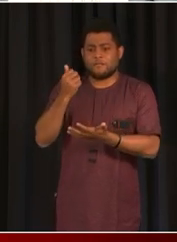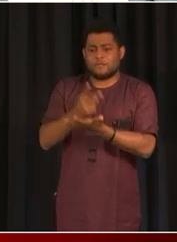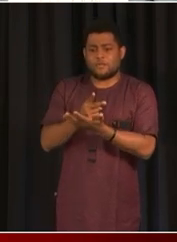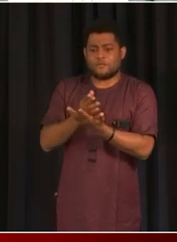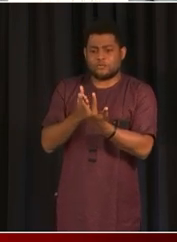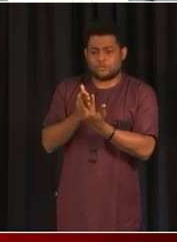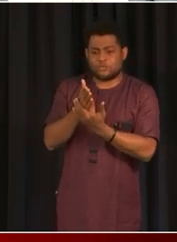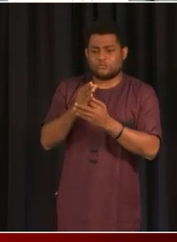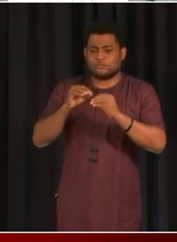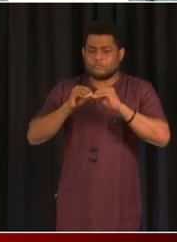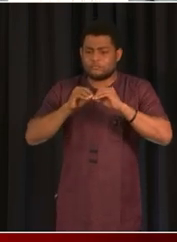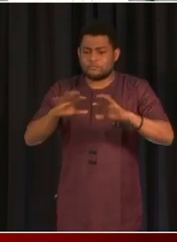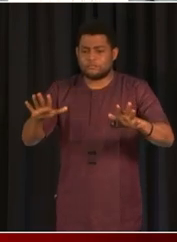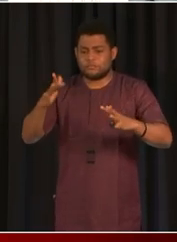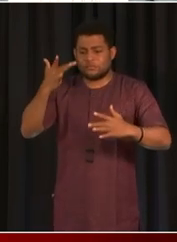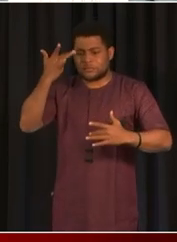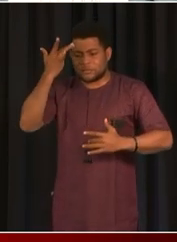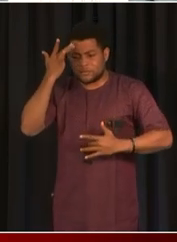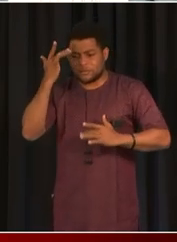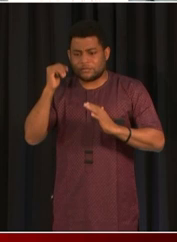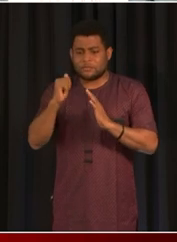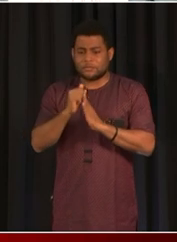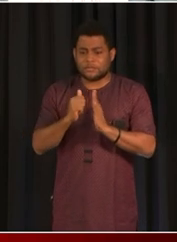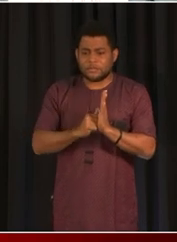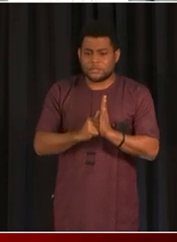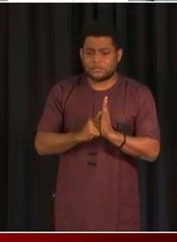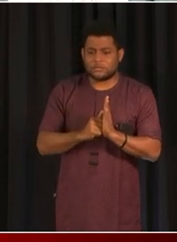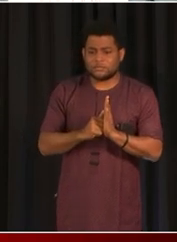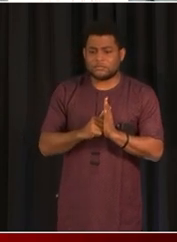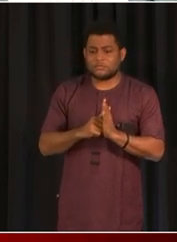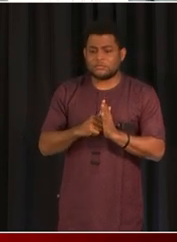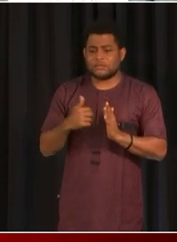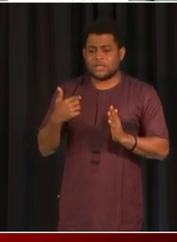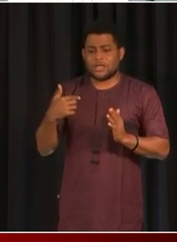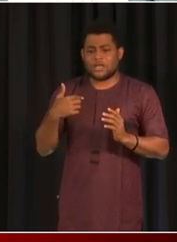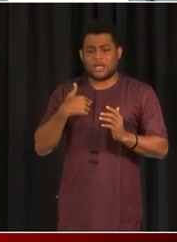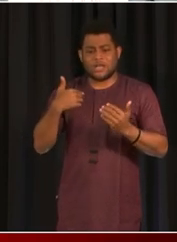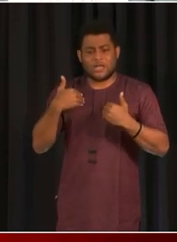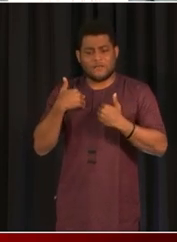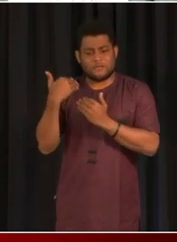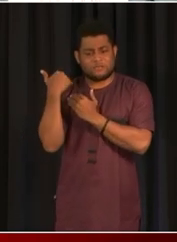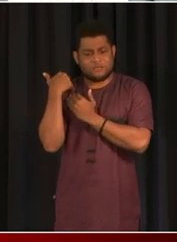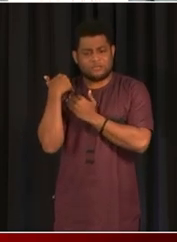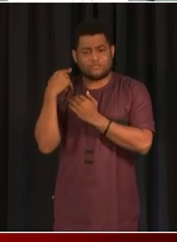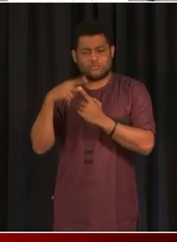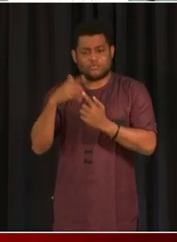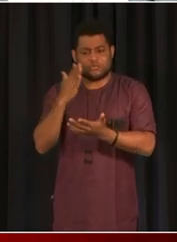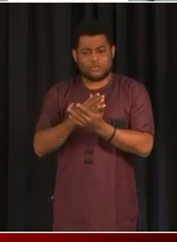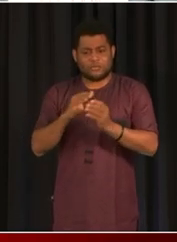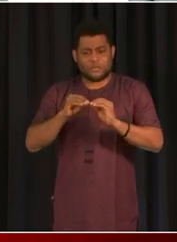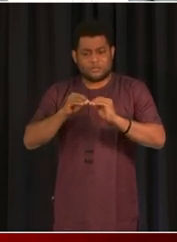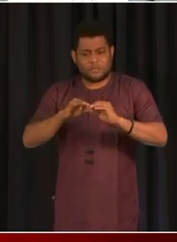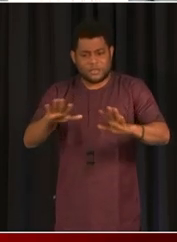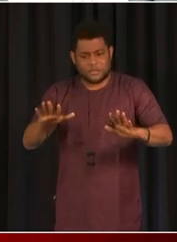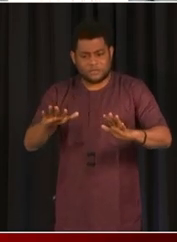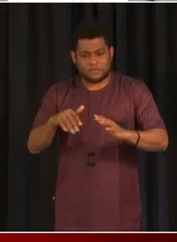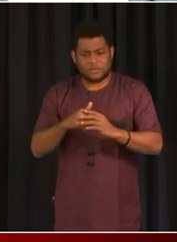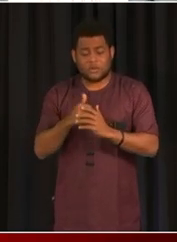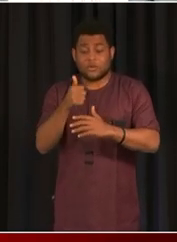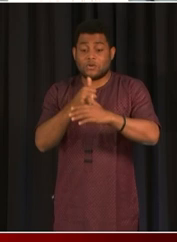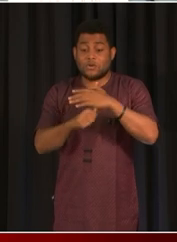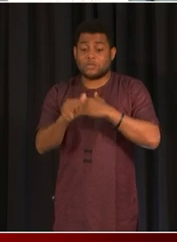Act to make modifications to reduce the transmission of any infectious disease. It is under that authority by